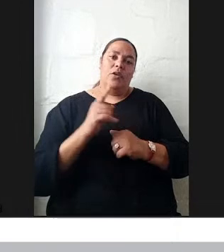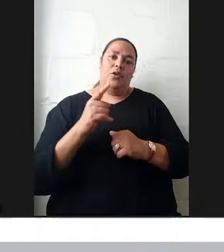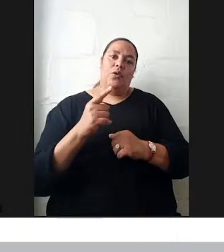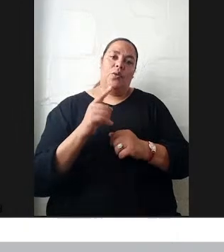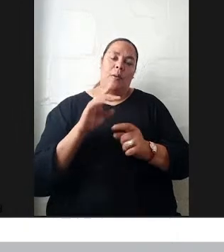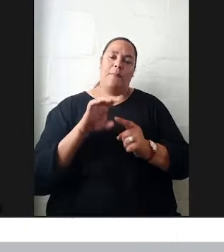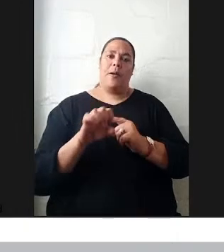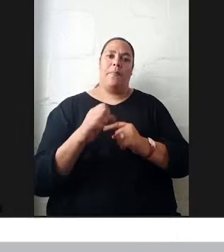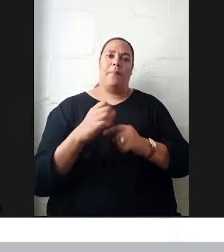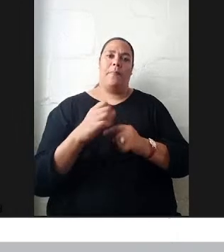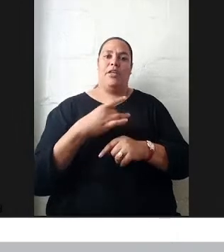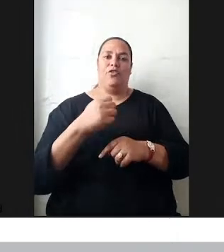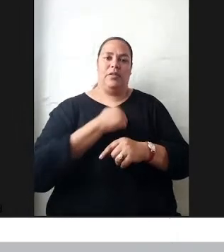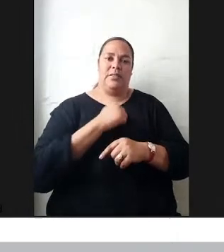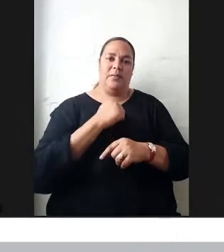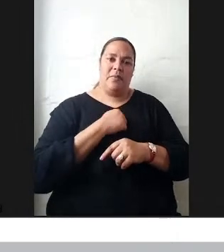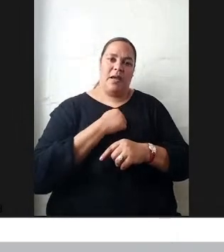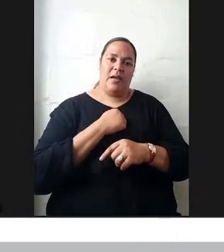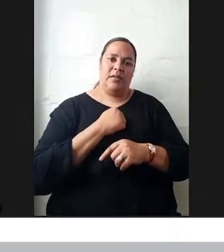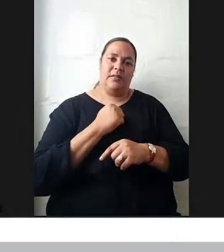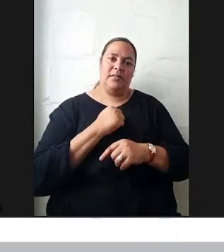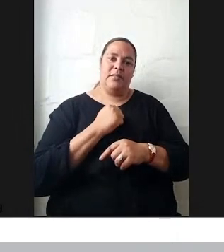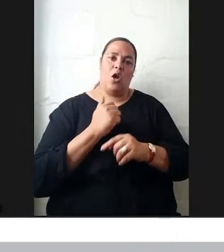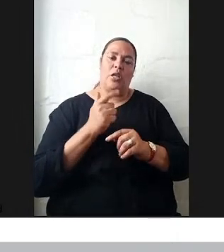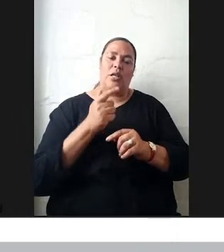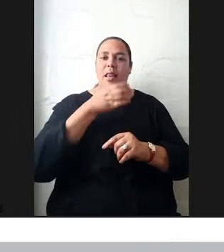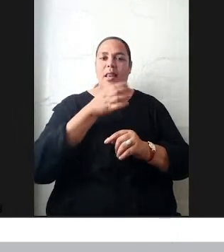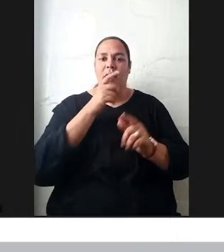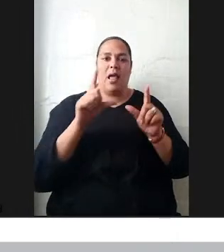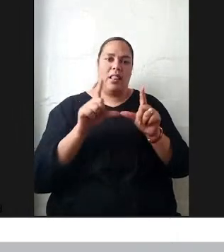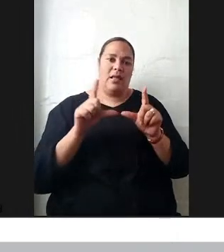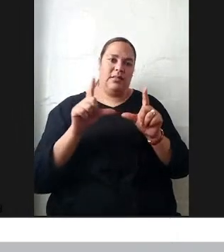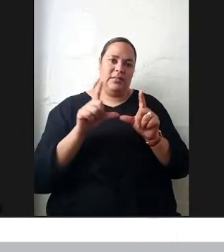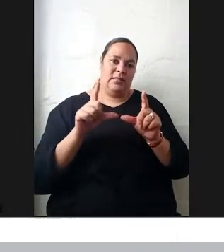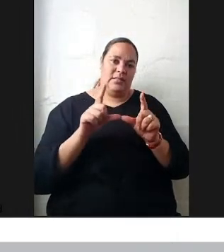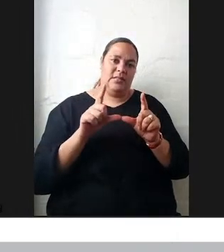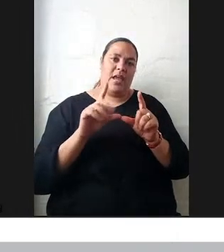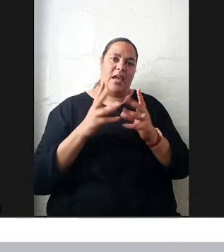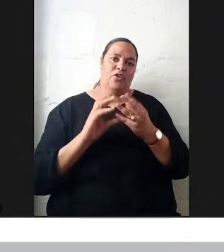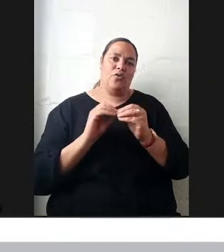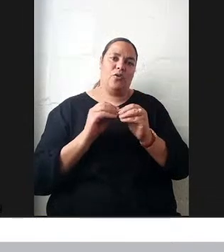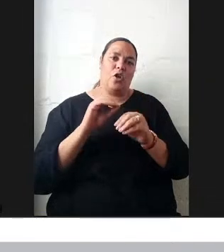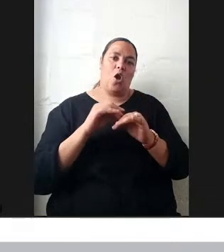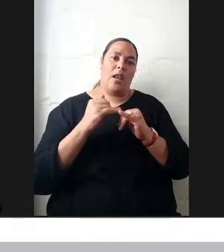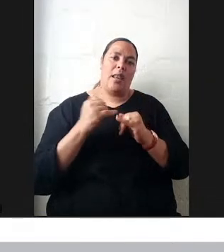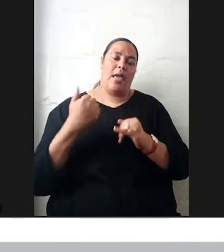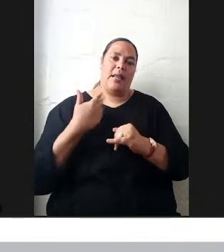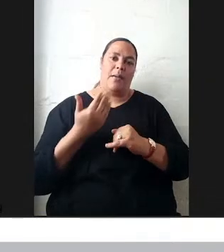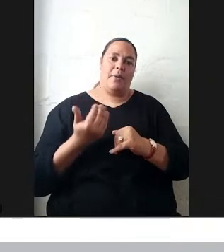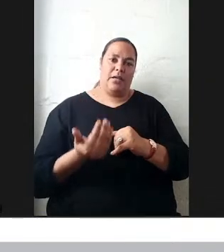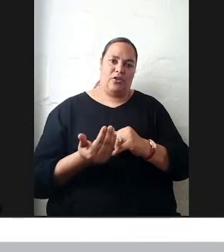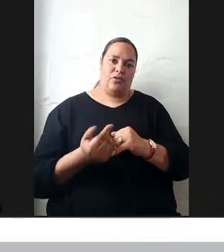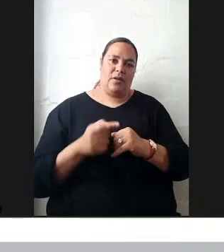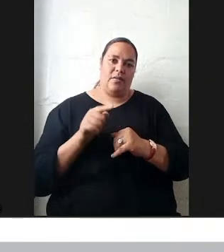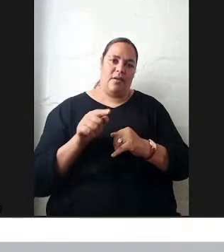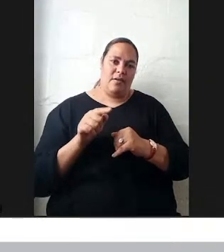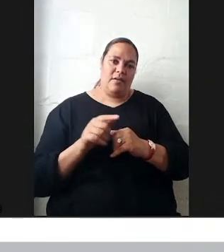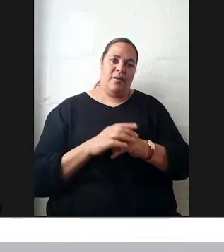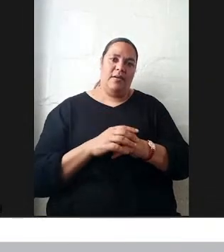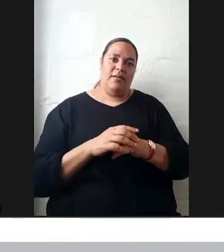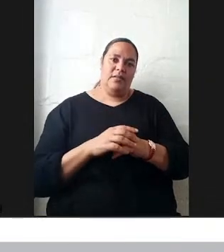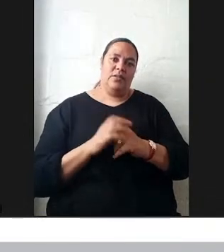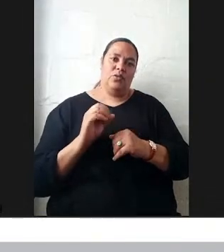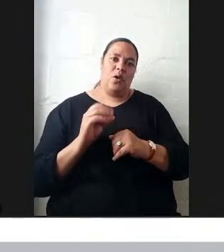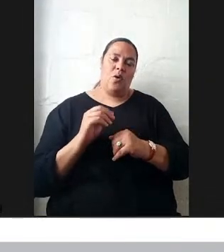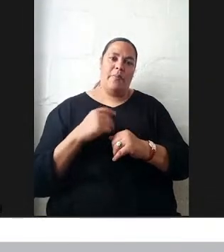interest at liquor licenses and creating online applications there. And I